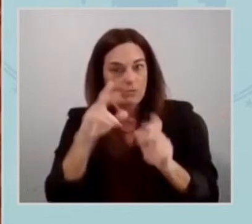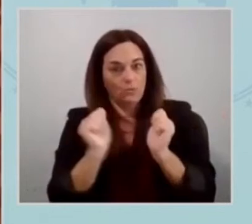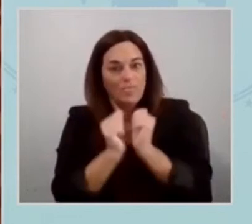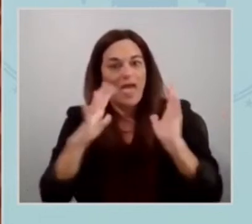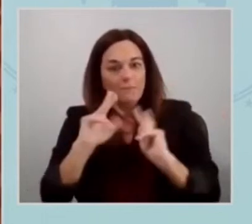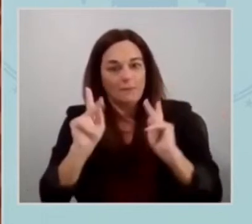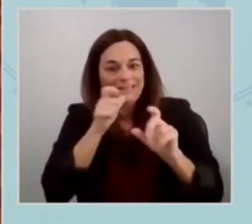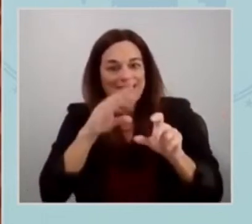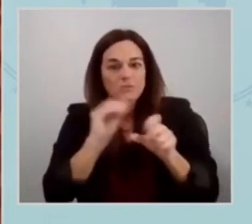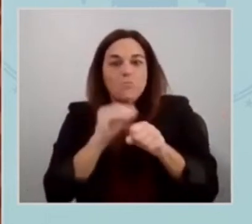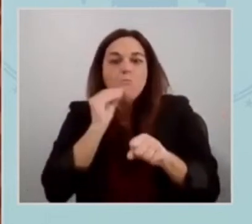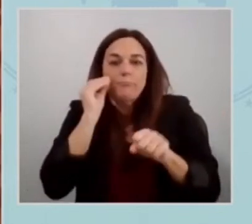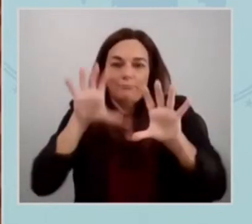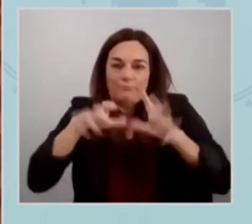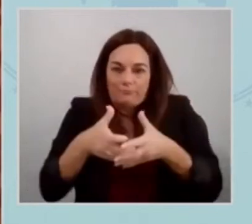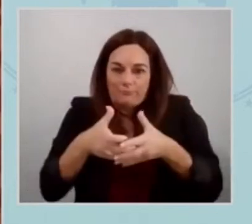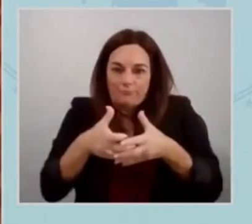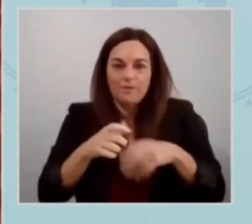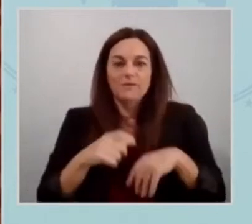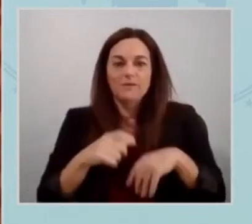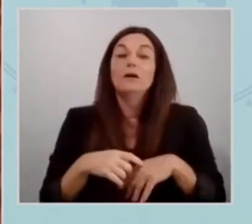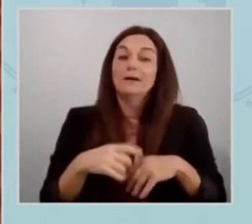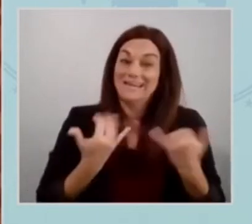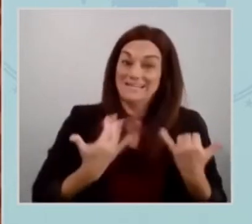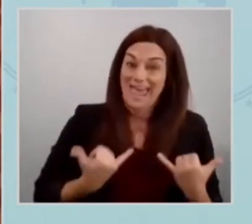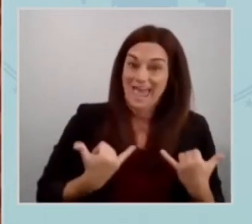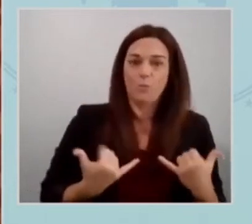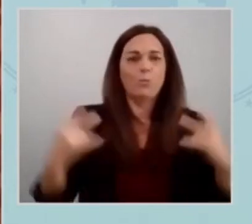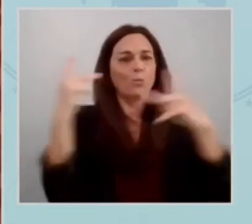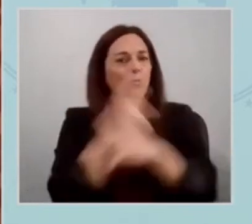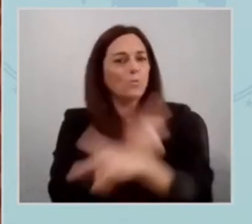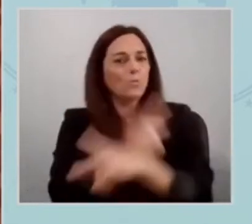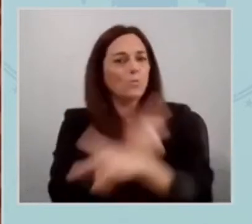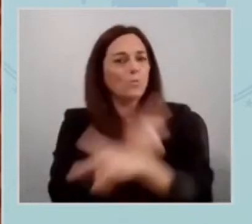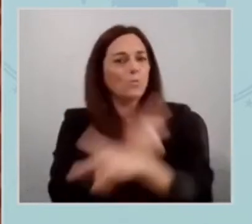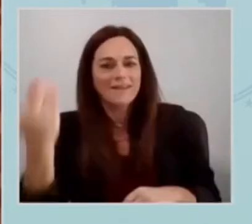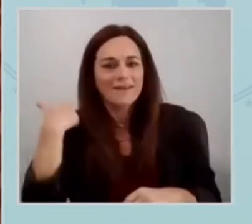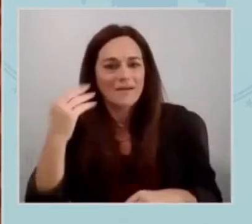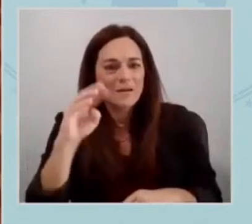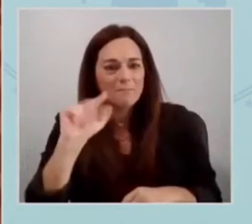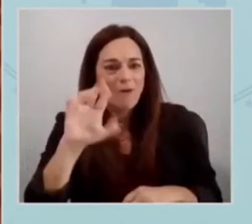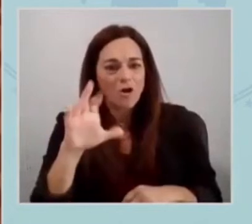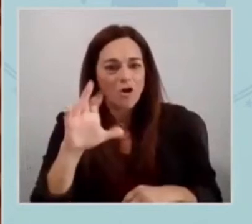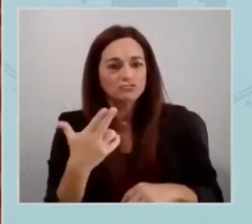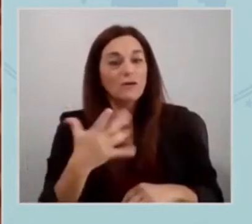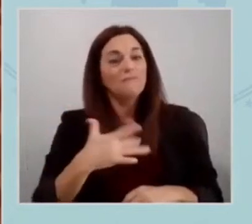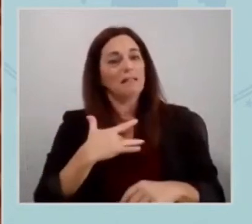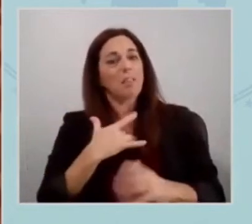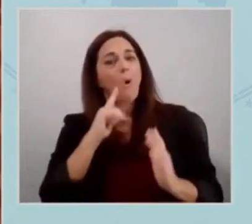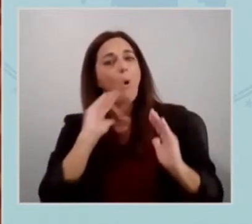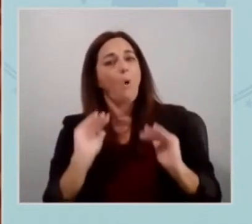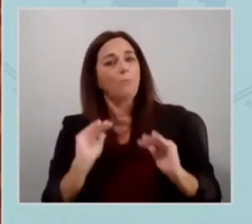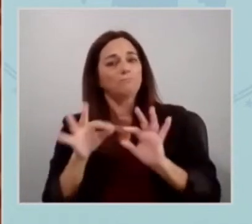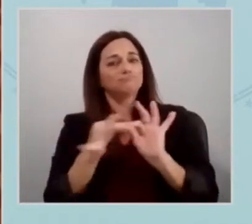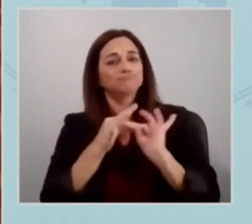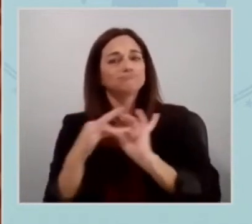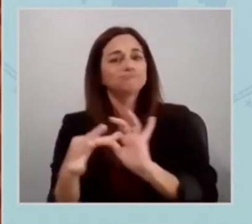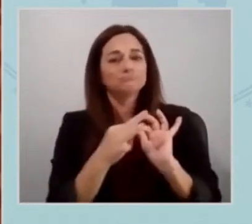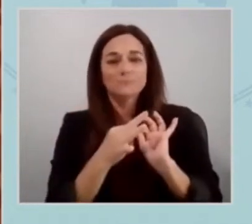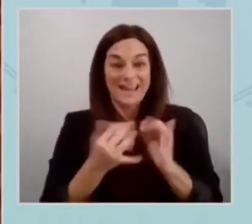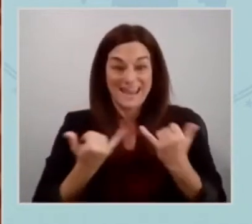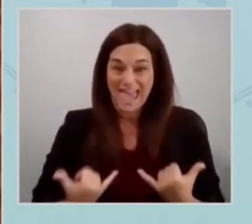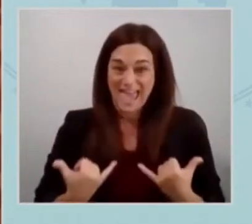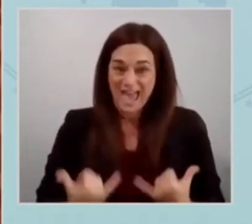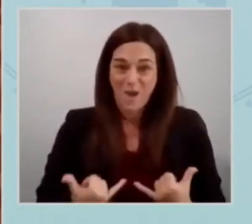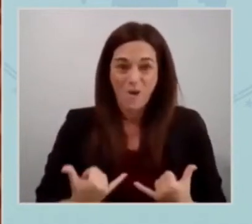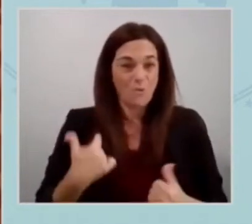it's just not safe to be indoors with people that aren't in your bubble. We are worse off right now than we were in March. At least in